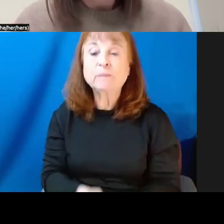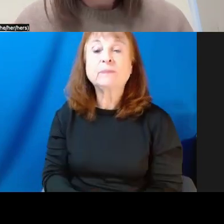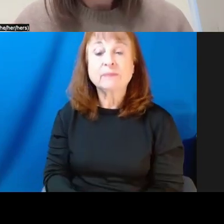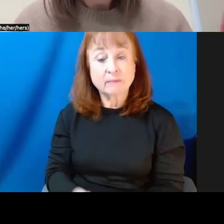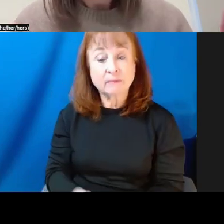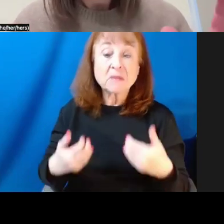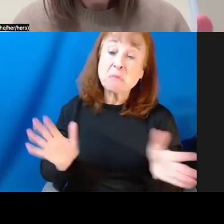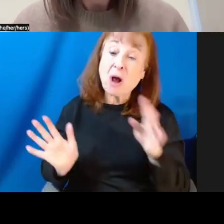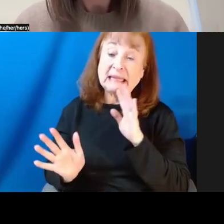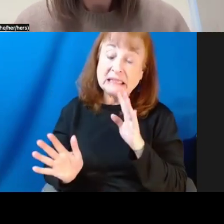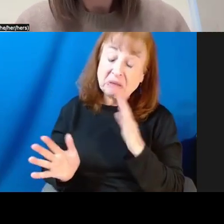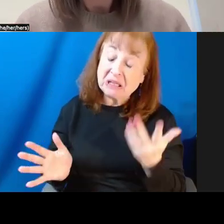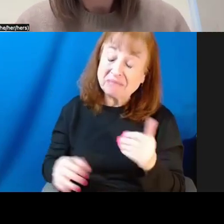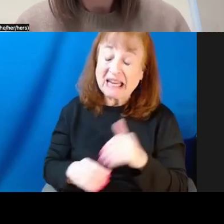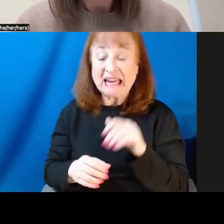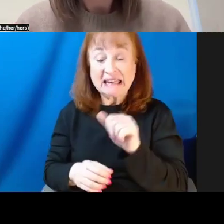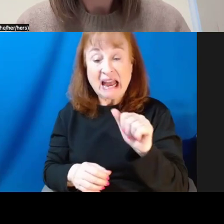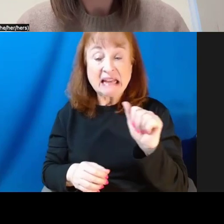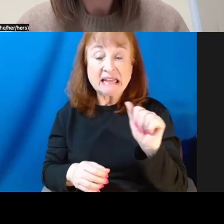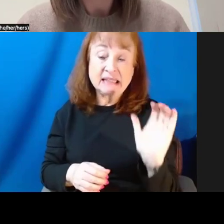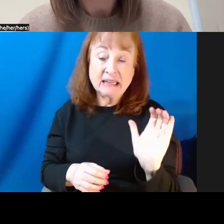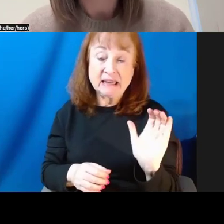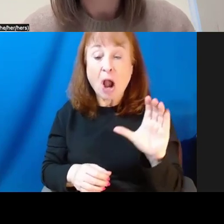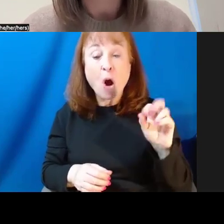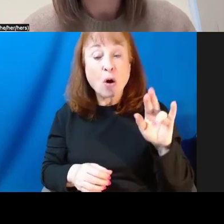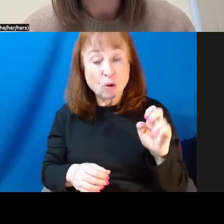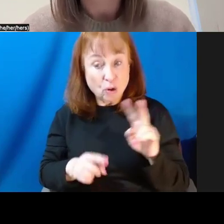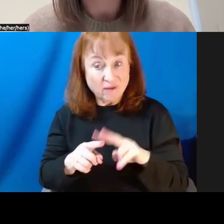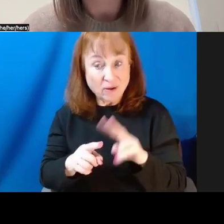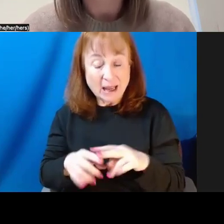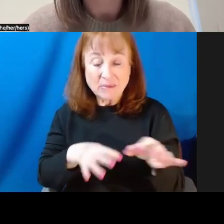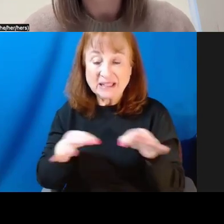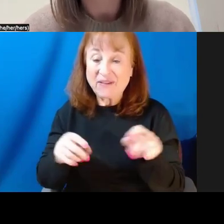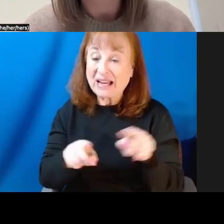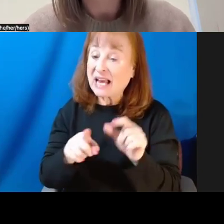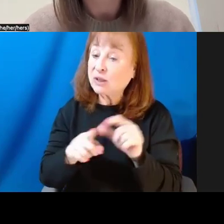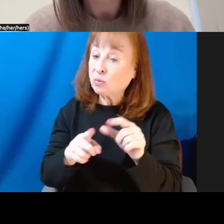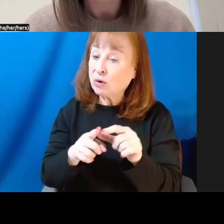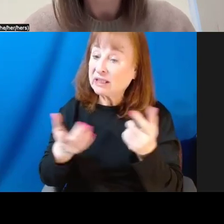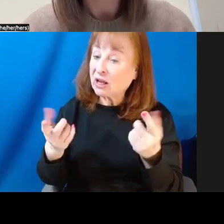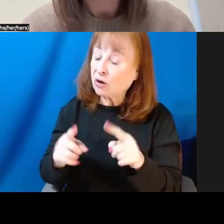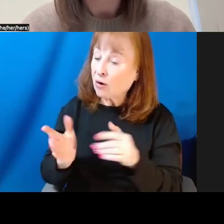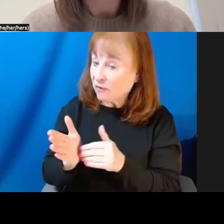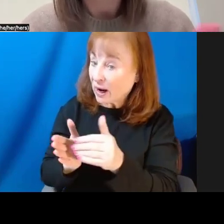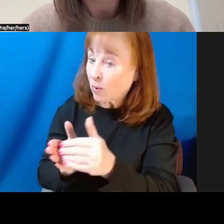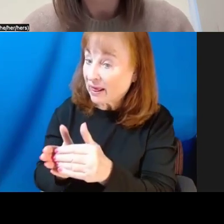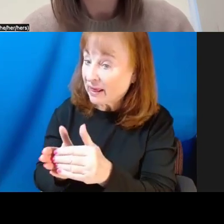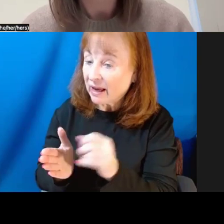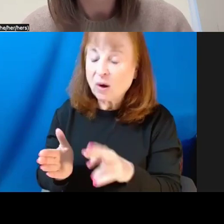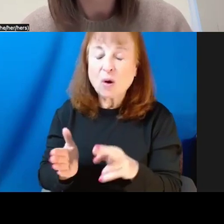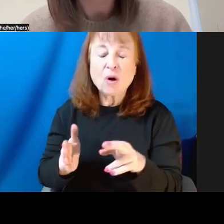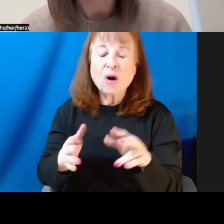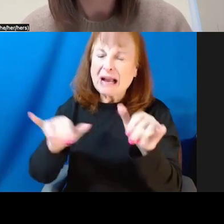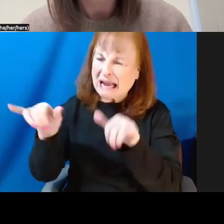Broadly speaking, in AAC, core vocabulary is defined as words that occur frequently or that are